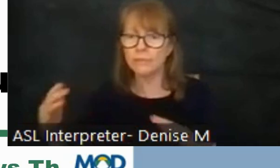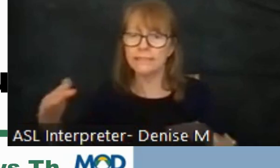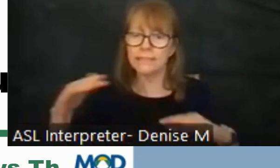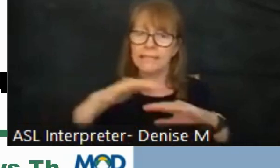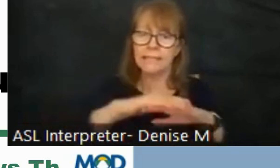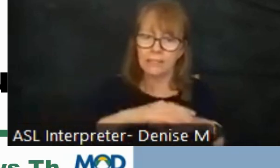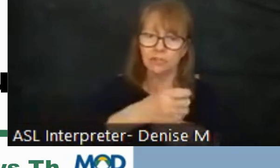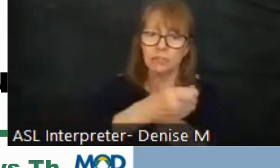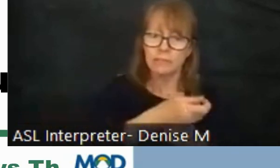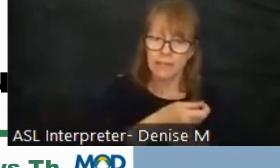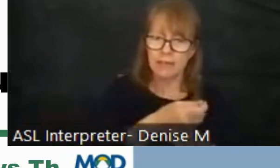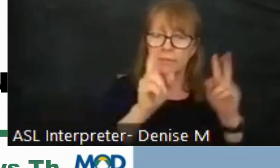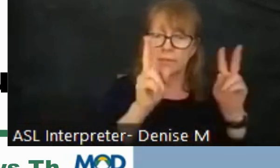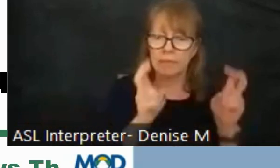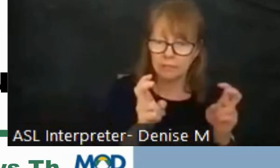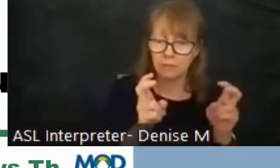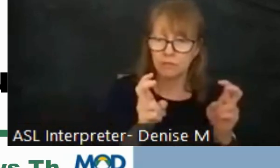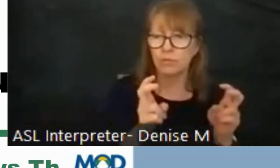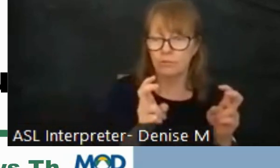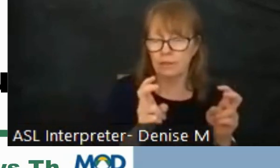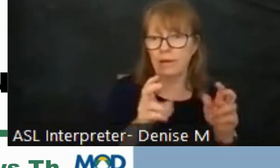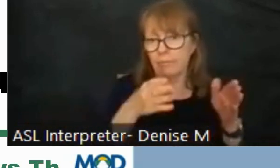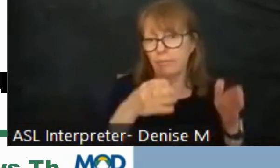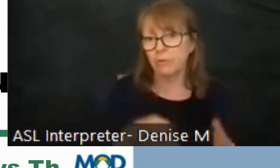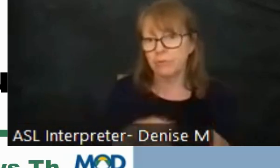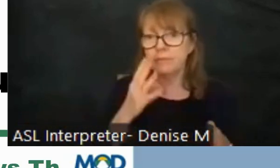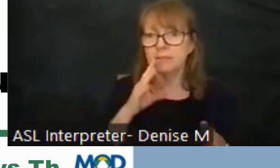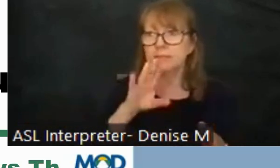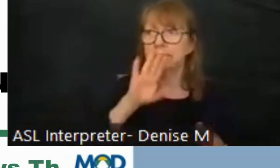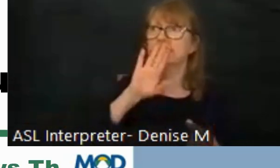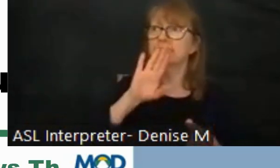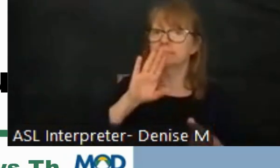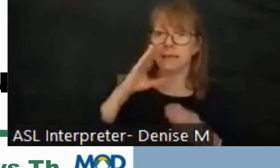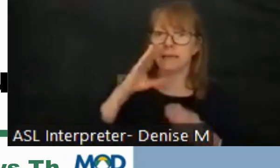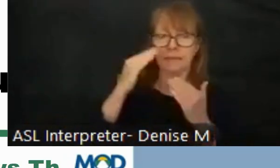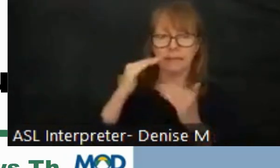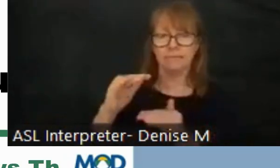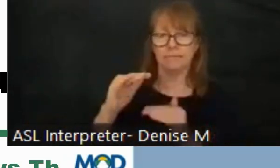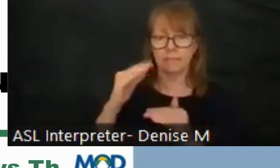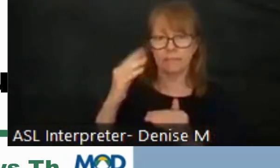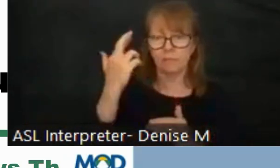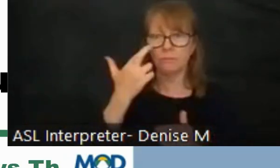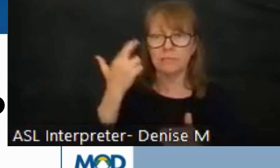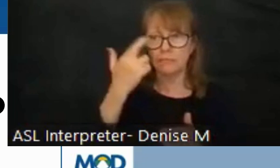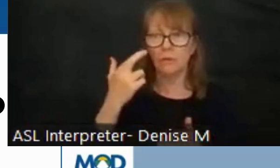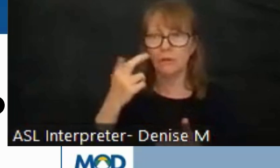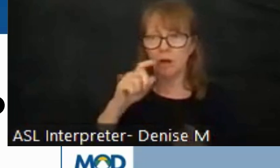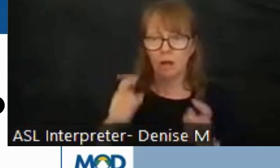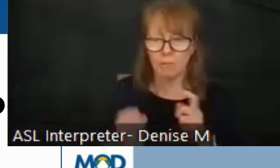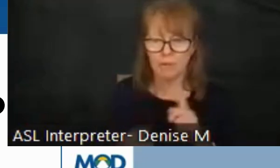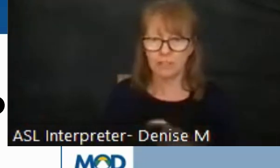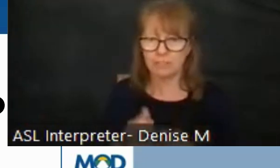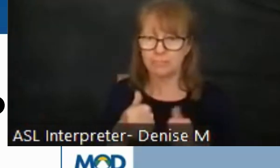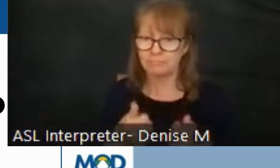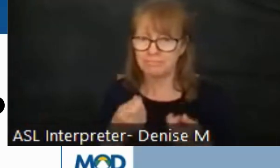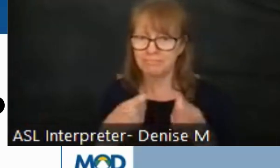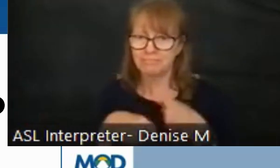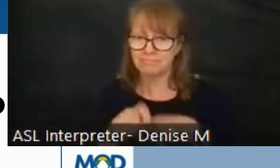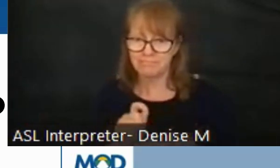issue that a person is experiencing around a reasonable accommodation or modification.